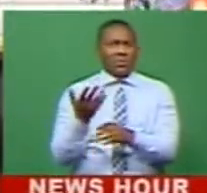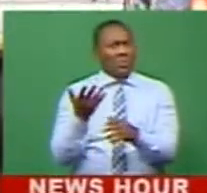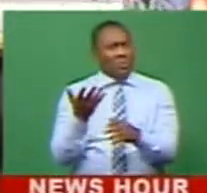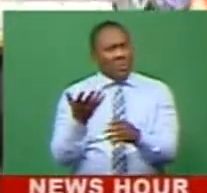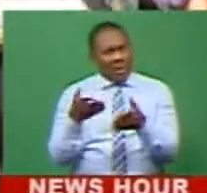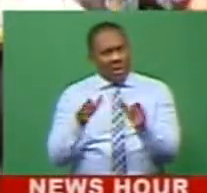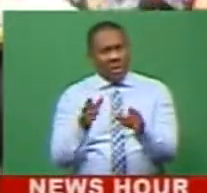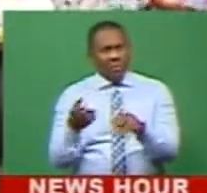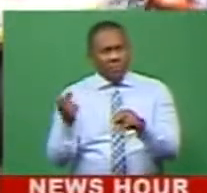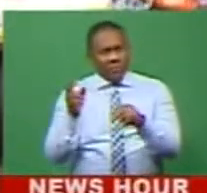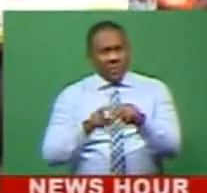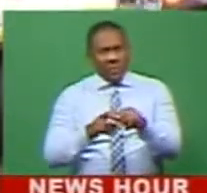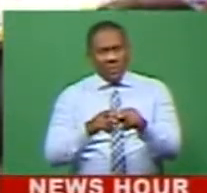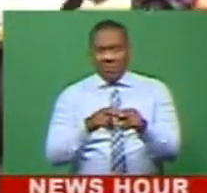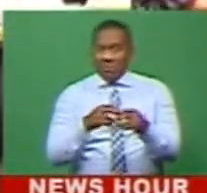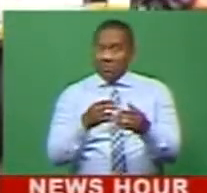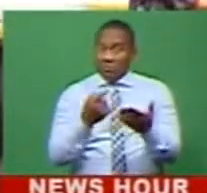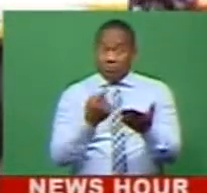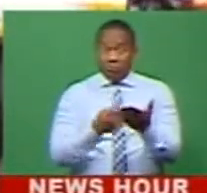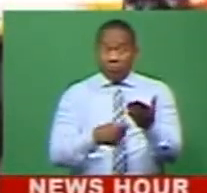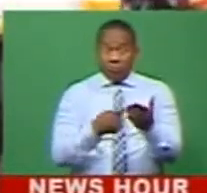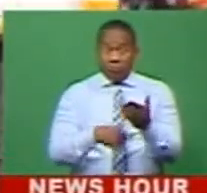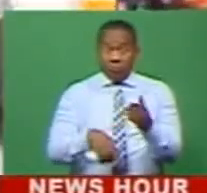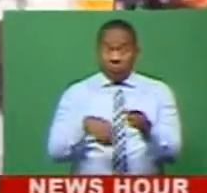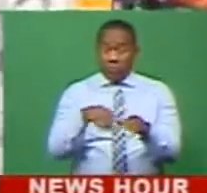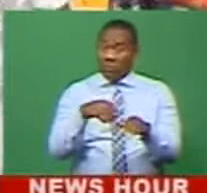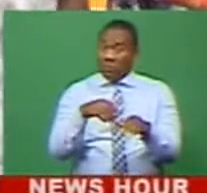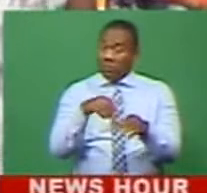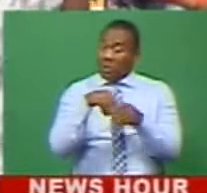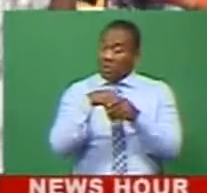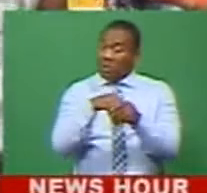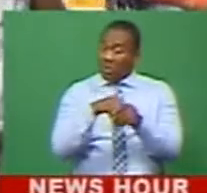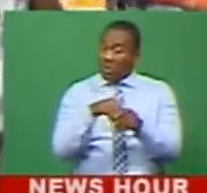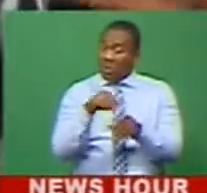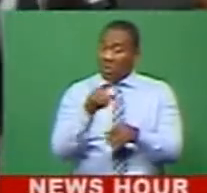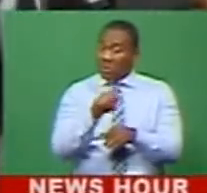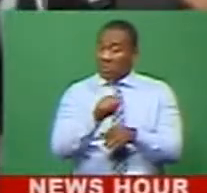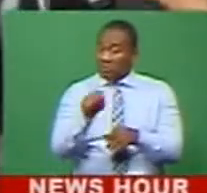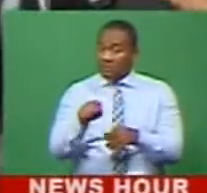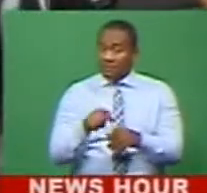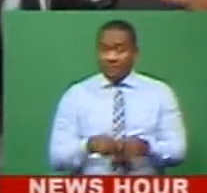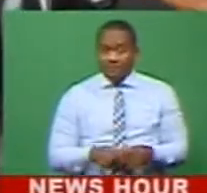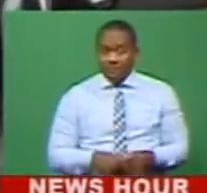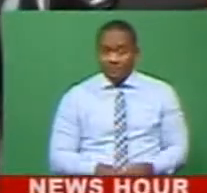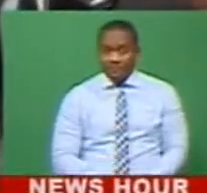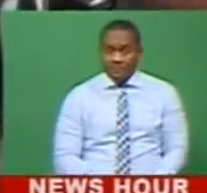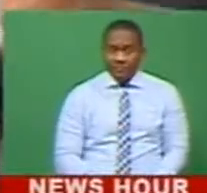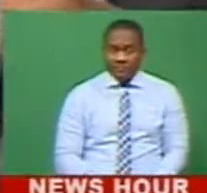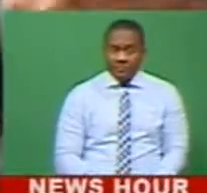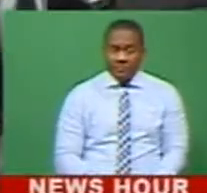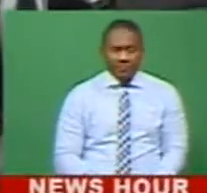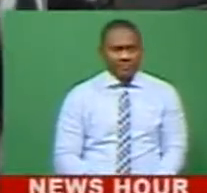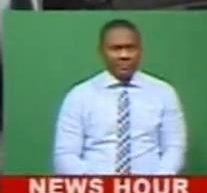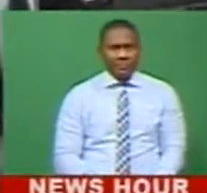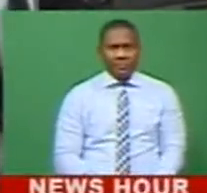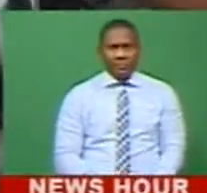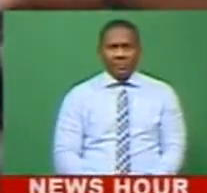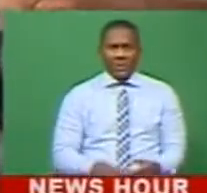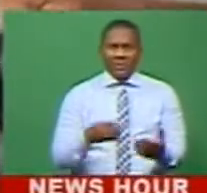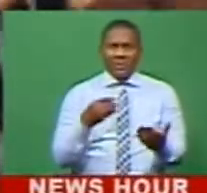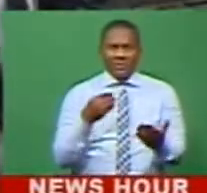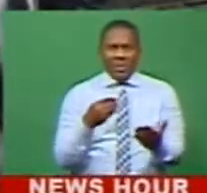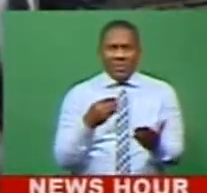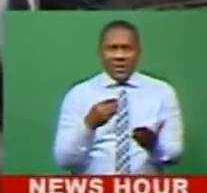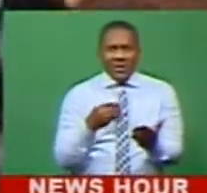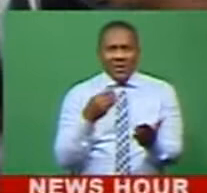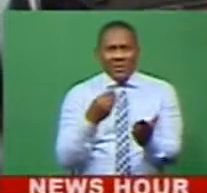transportation fares to help them have some relief in the business they are doing. All your money will go into the pool without you getting